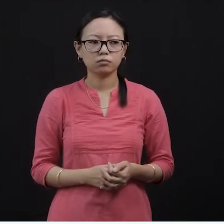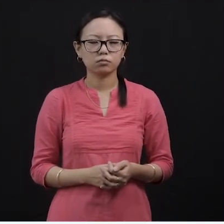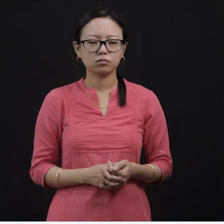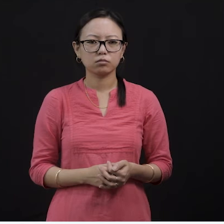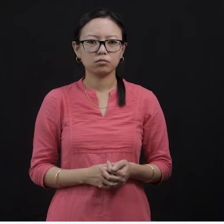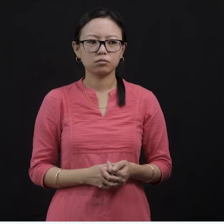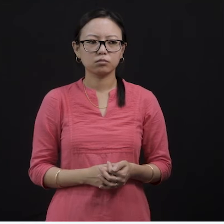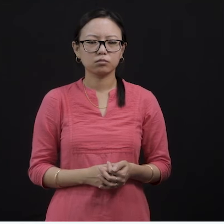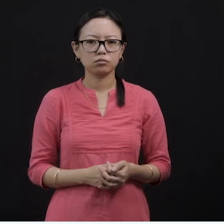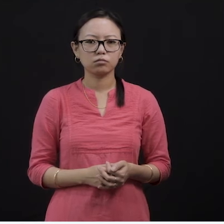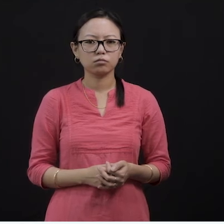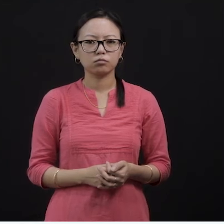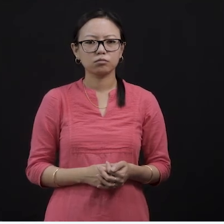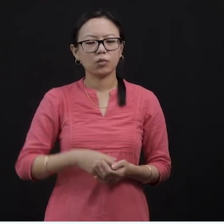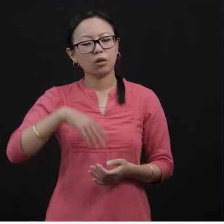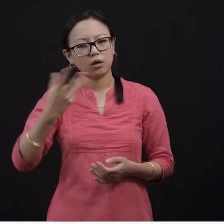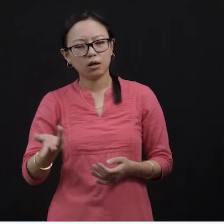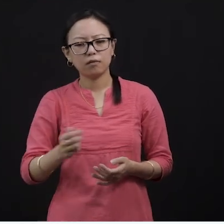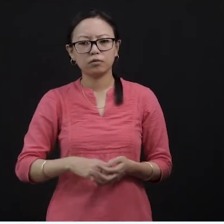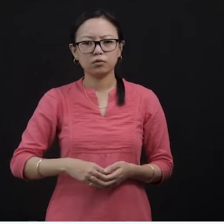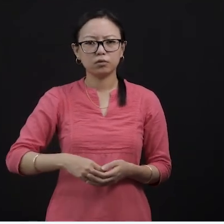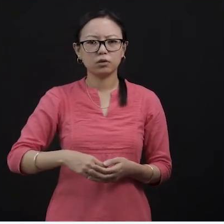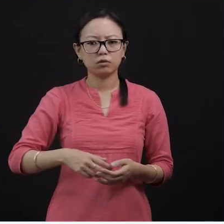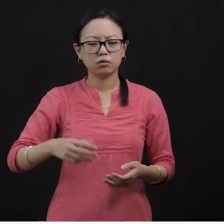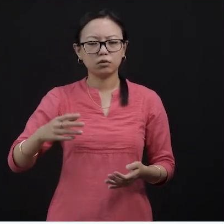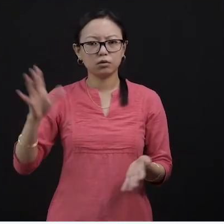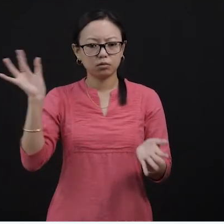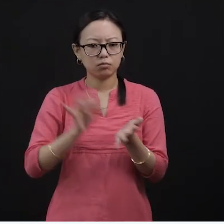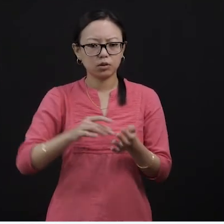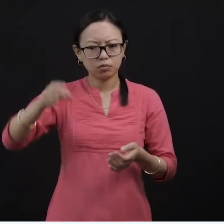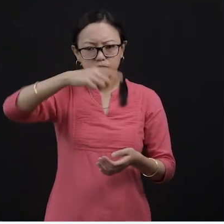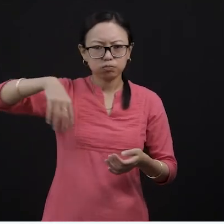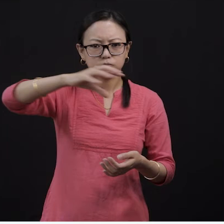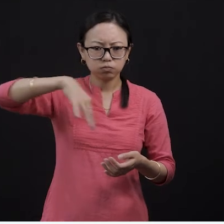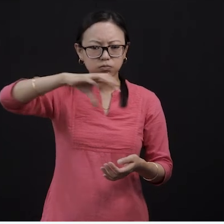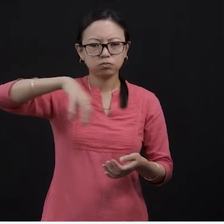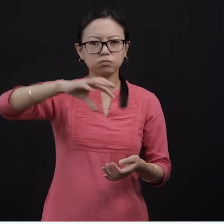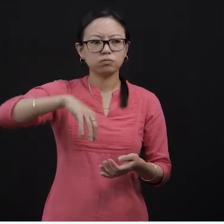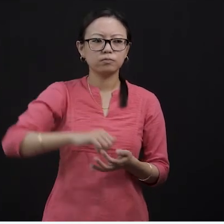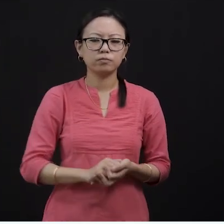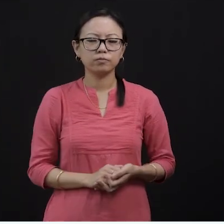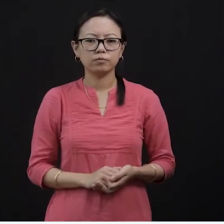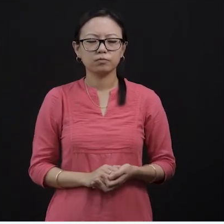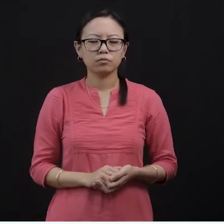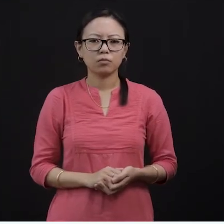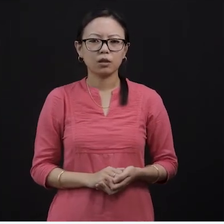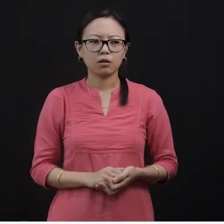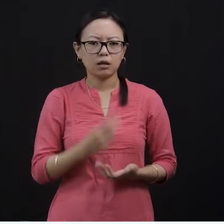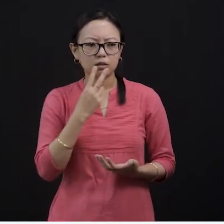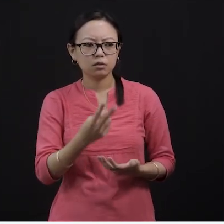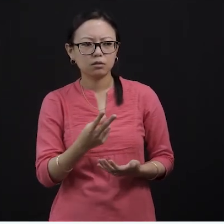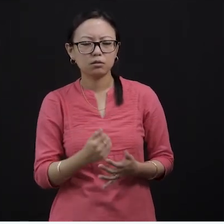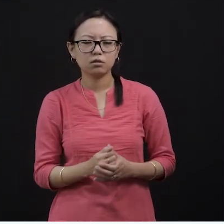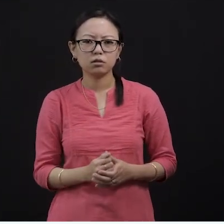position and then rotate it. You just rotate as much as you can and see, at one point,